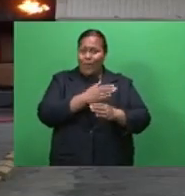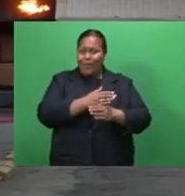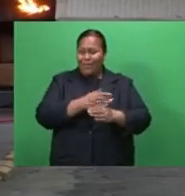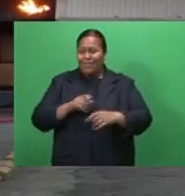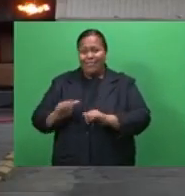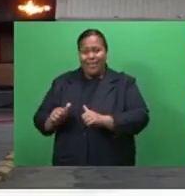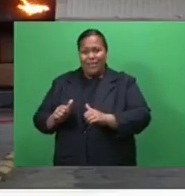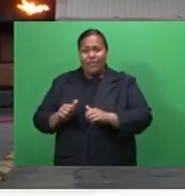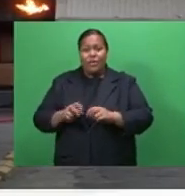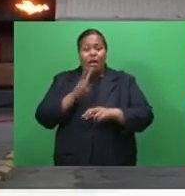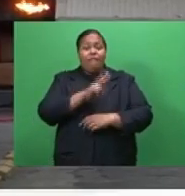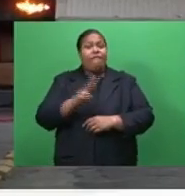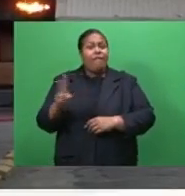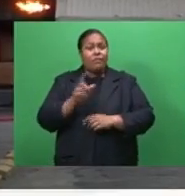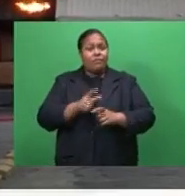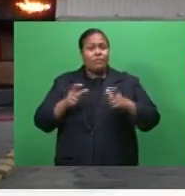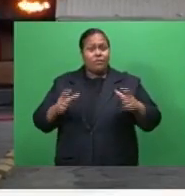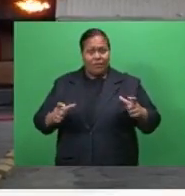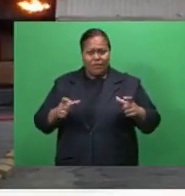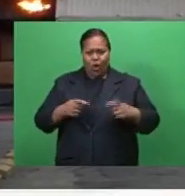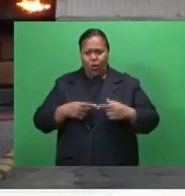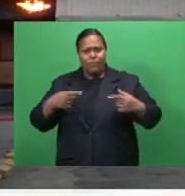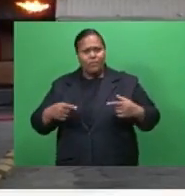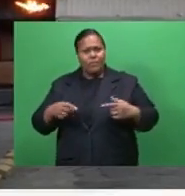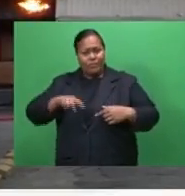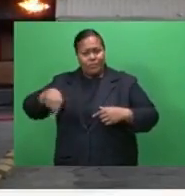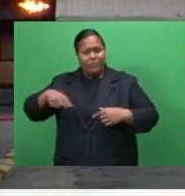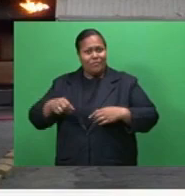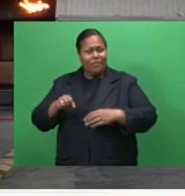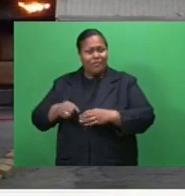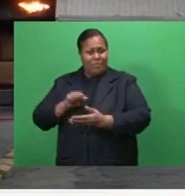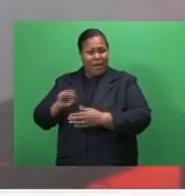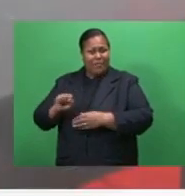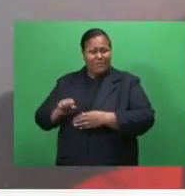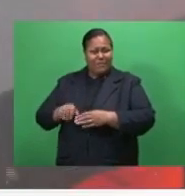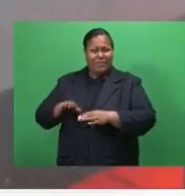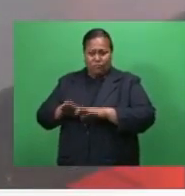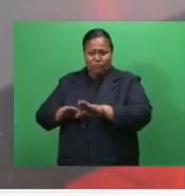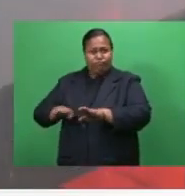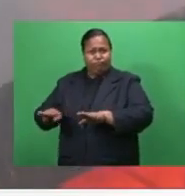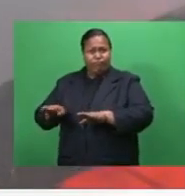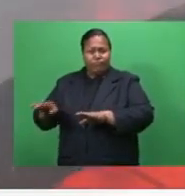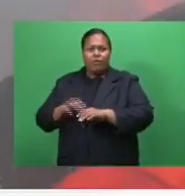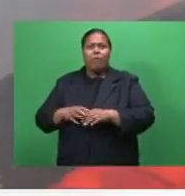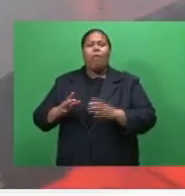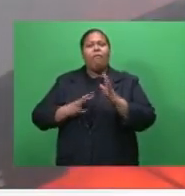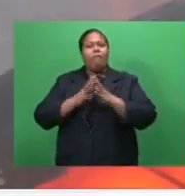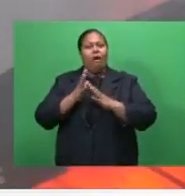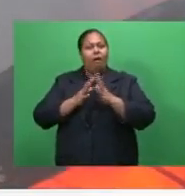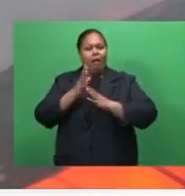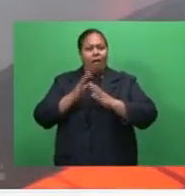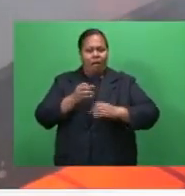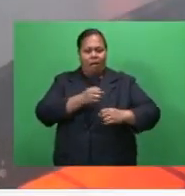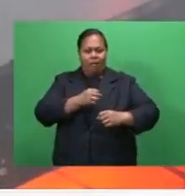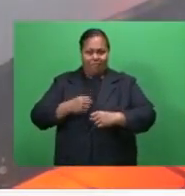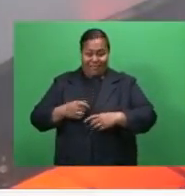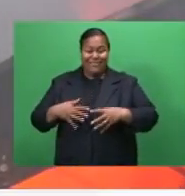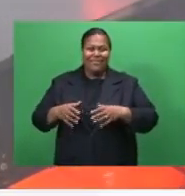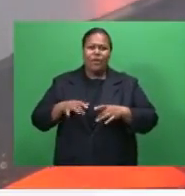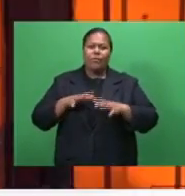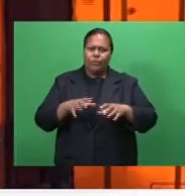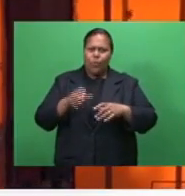outlet opposite the Suva bus stand caught fire late this afternoon. Firefighters responded quickly to try and bring the blaze under